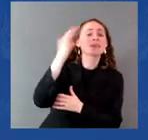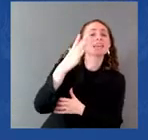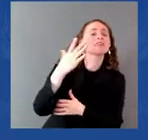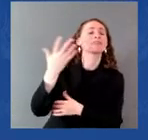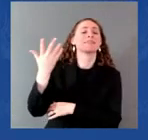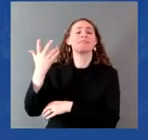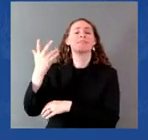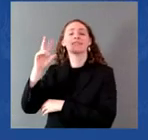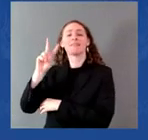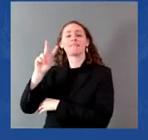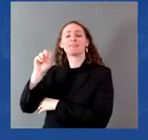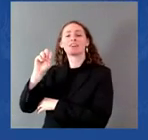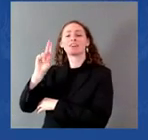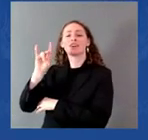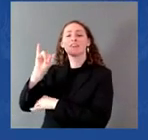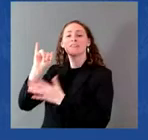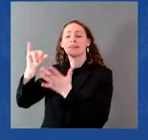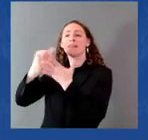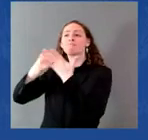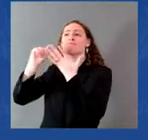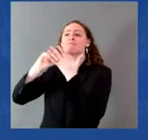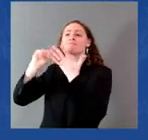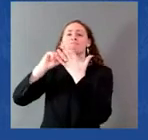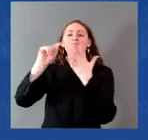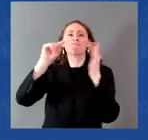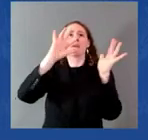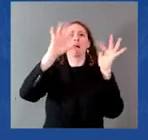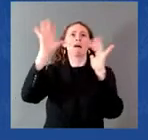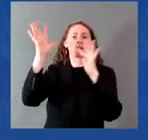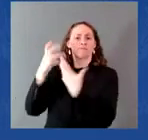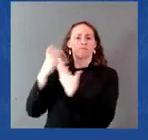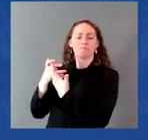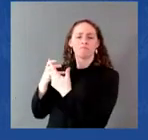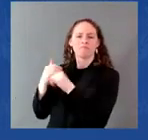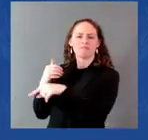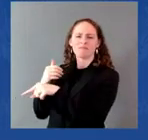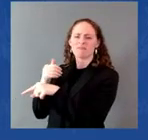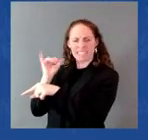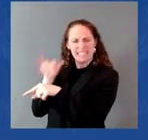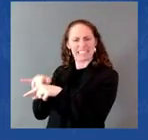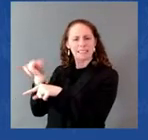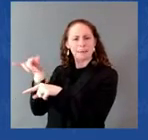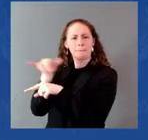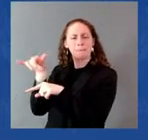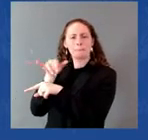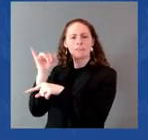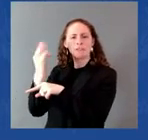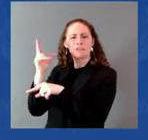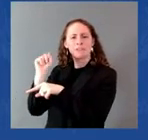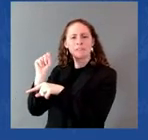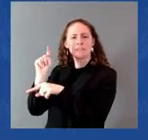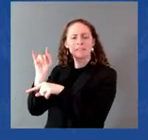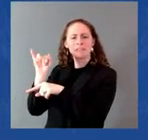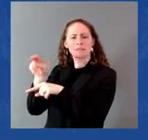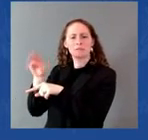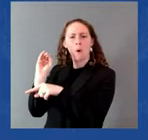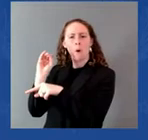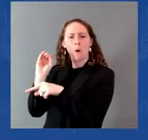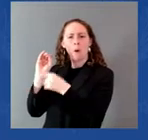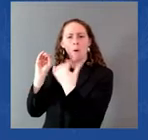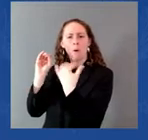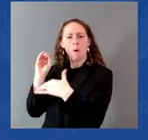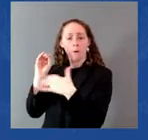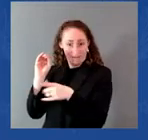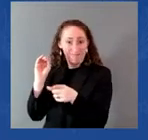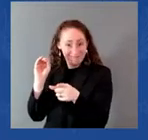comes across. A voice and a presence that depicts the drama of human experience unlike few others ever